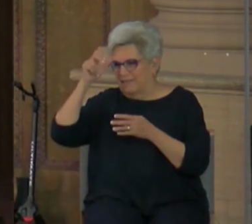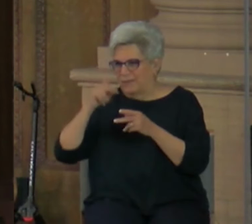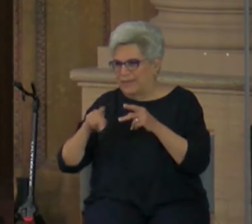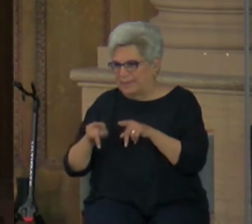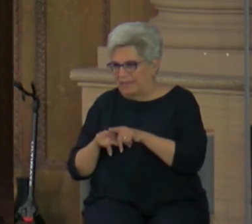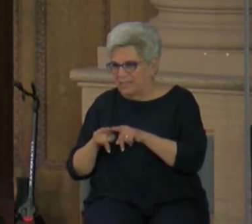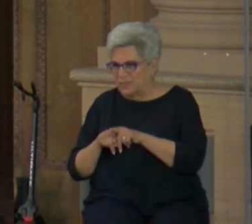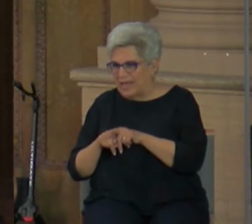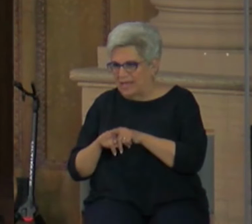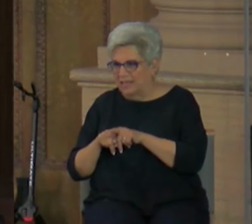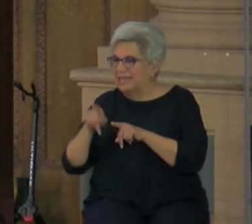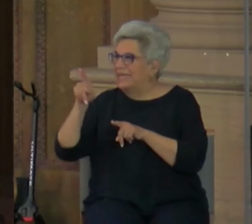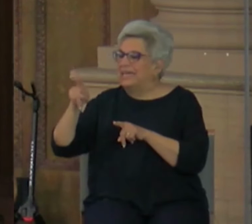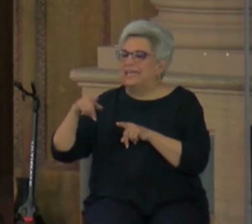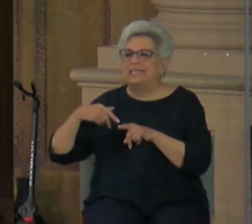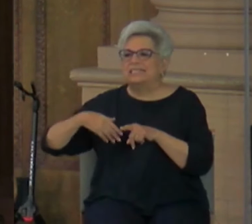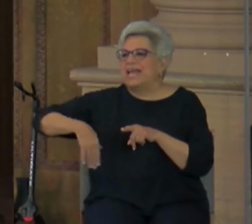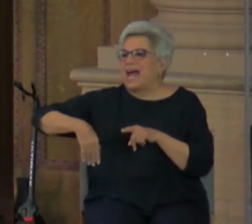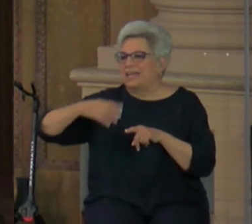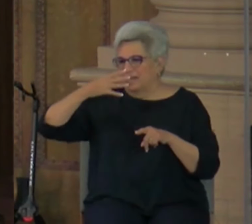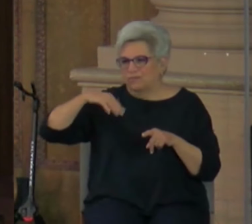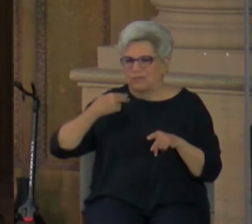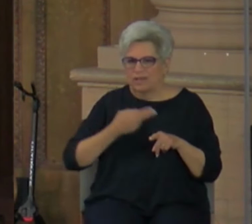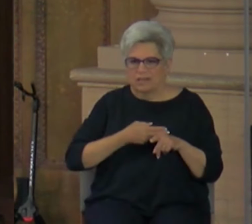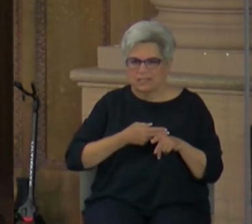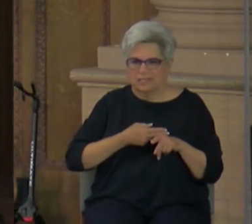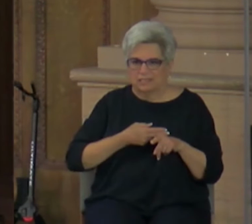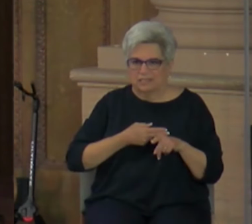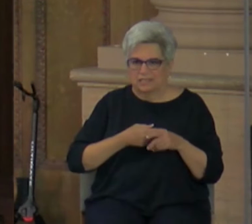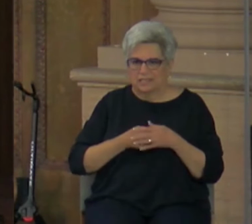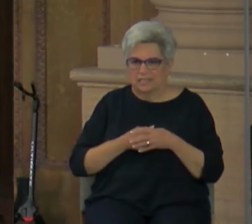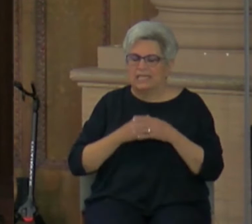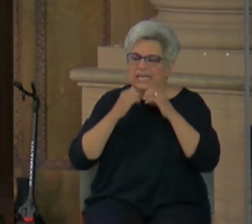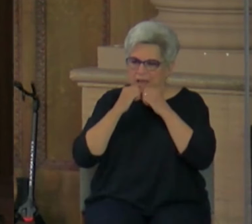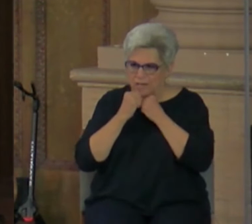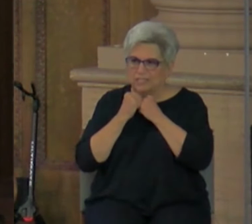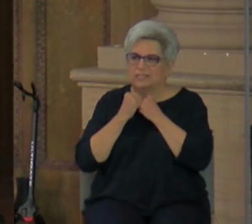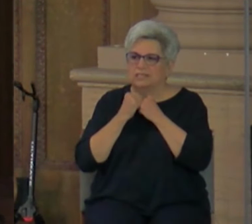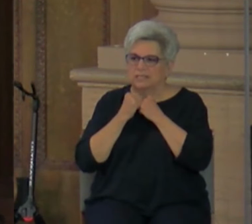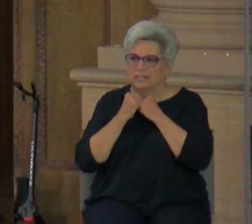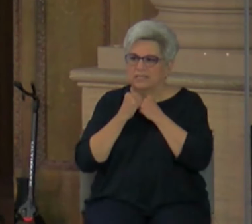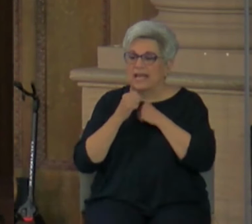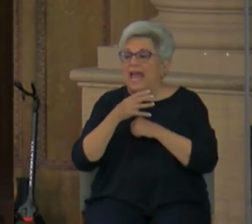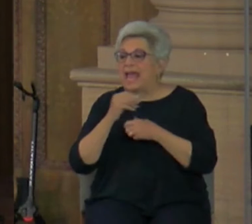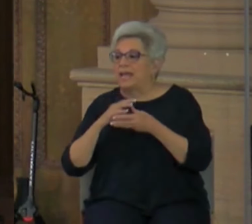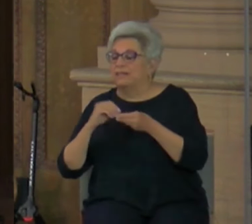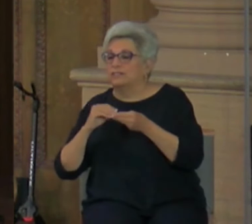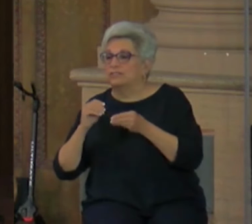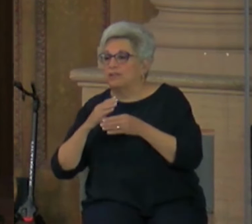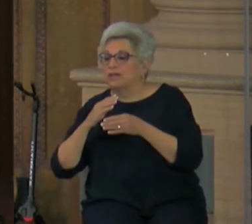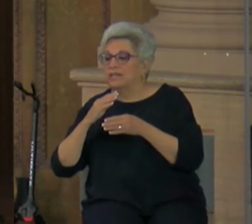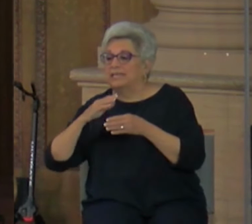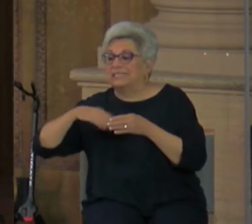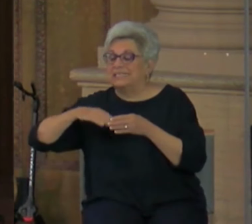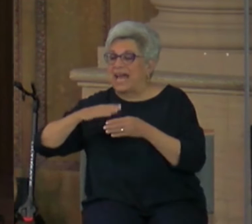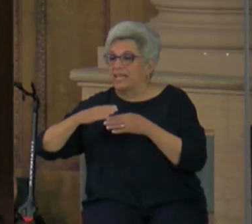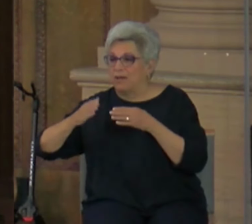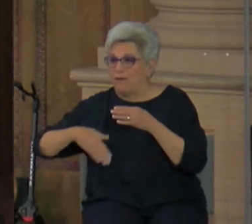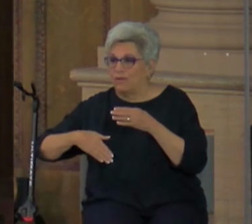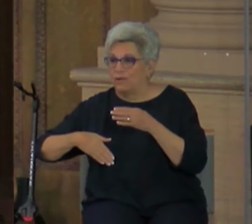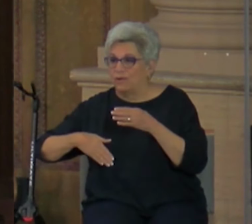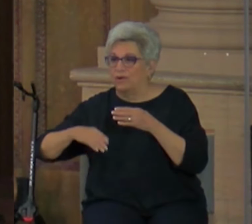God's not passive or indifferent toward the world. The story isn't over yet because God will one day